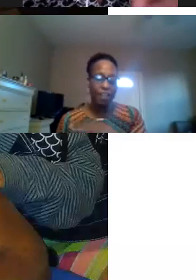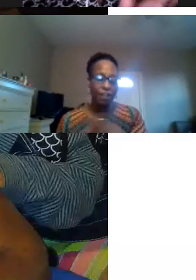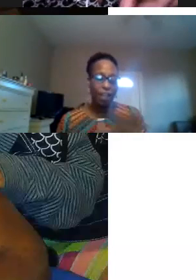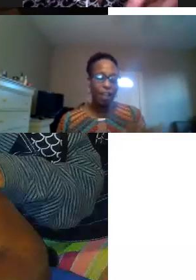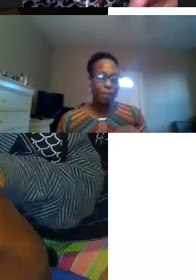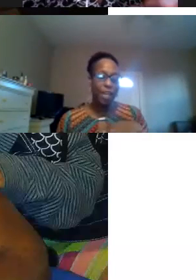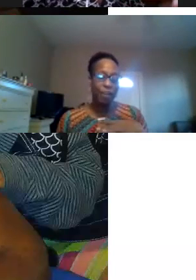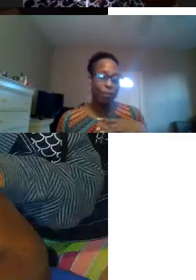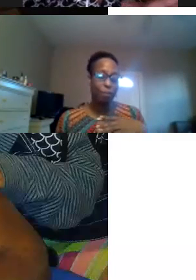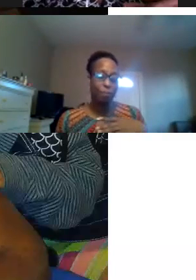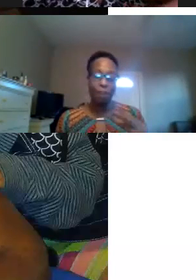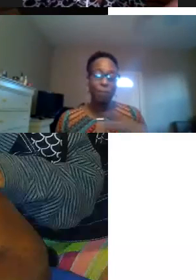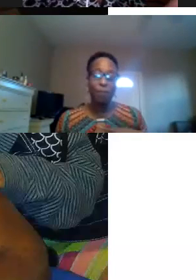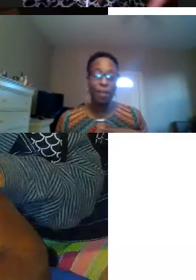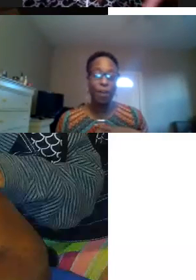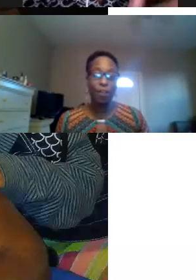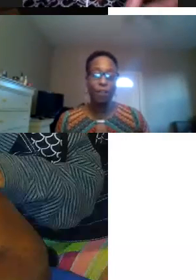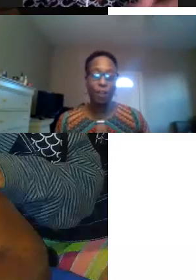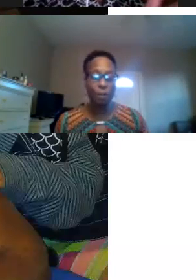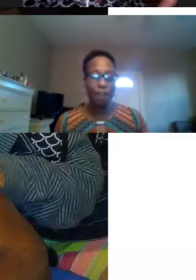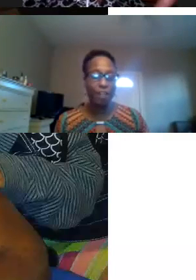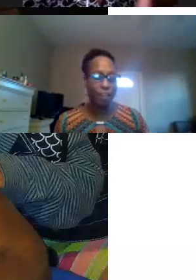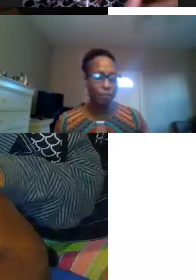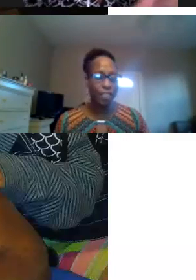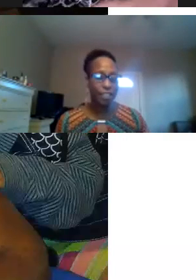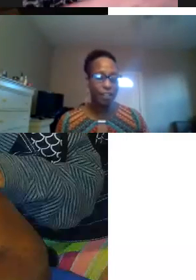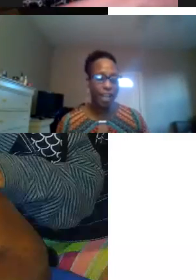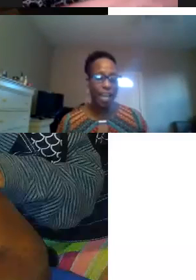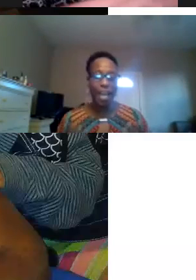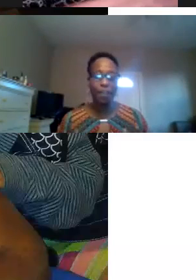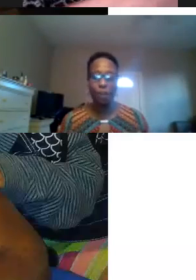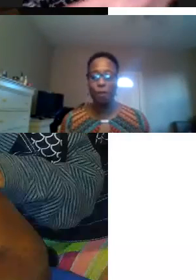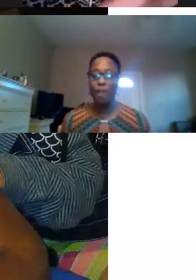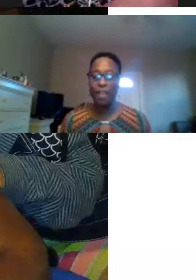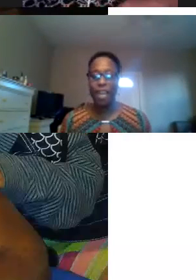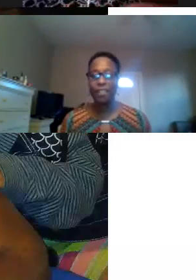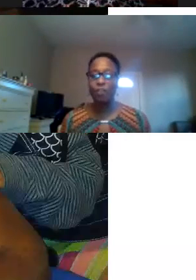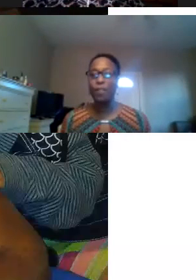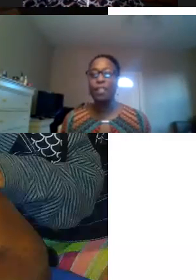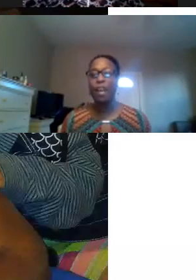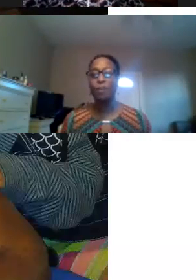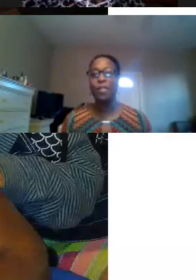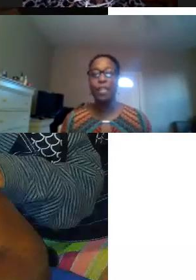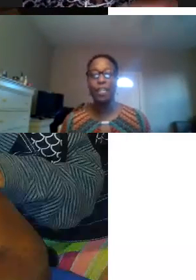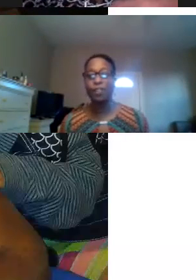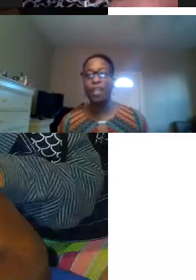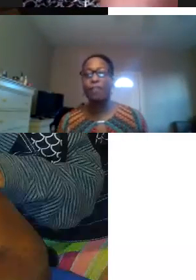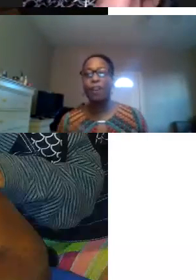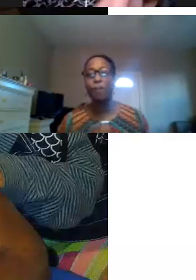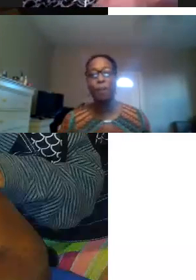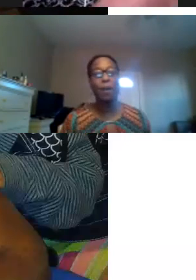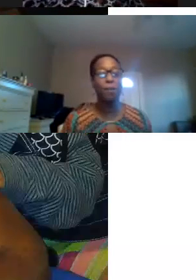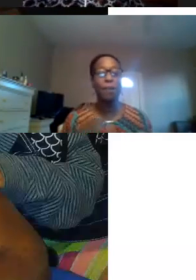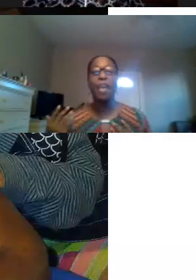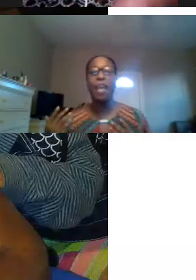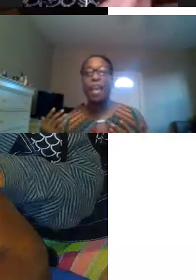I lived at or probably below the federal poverty level. And so like I grew up on Medicaid. So going to the doctor wasn't an issue. I never heard